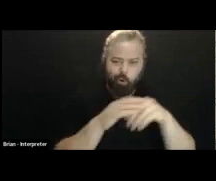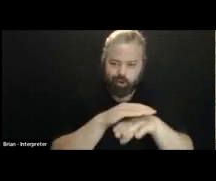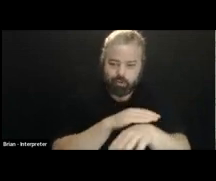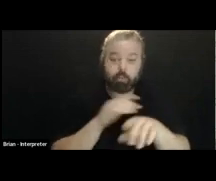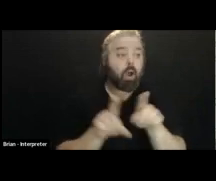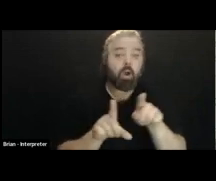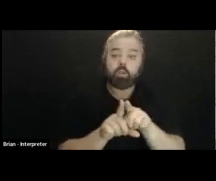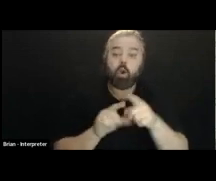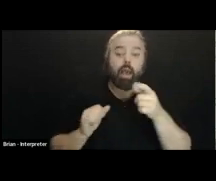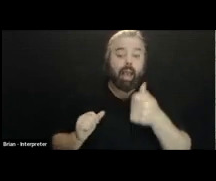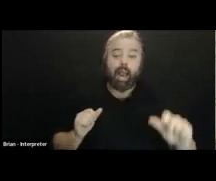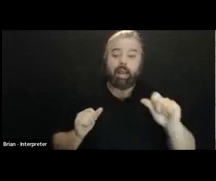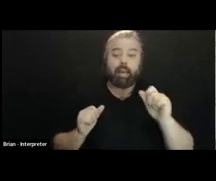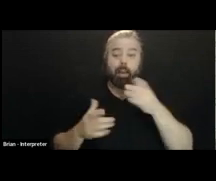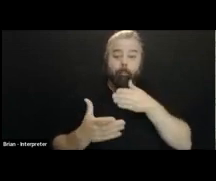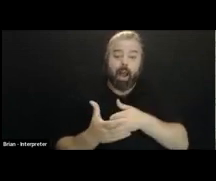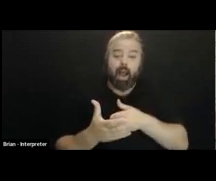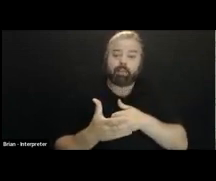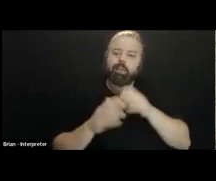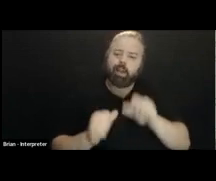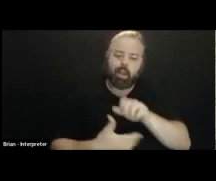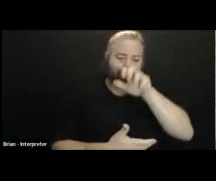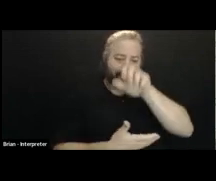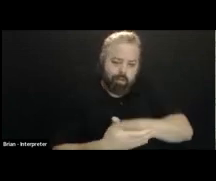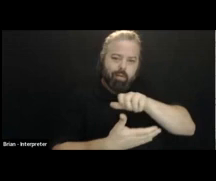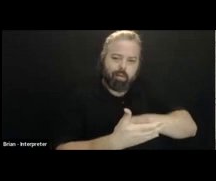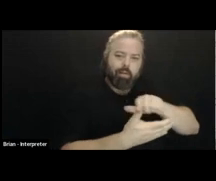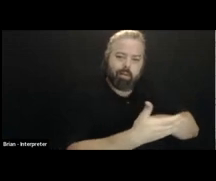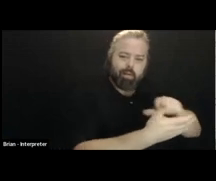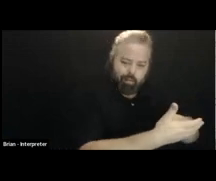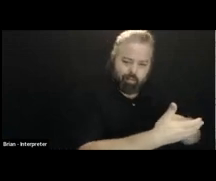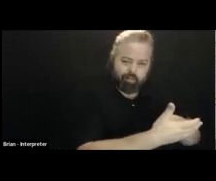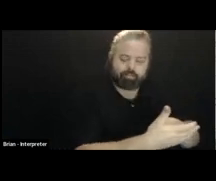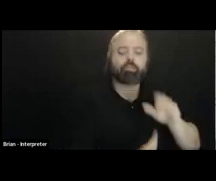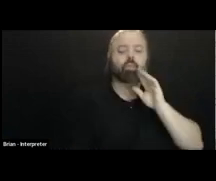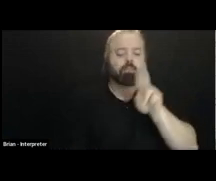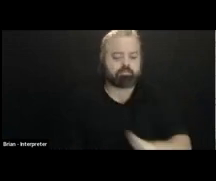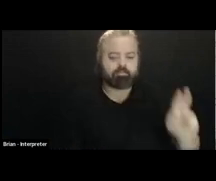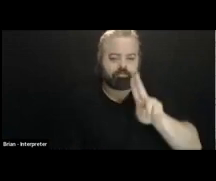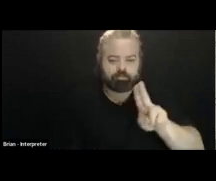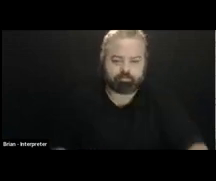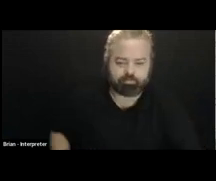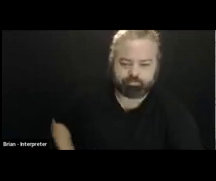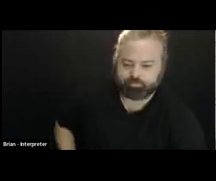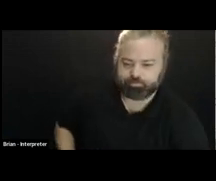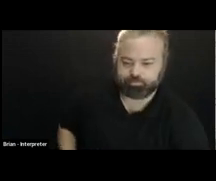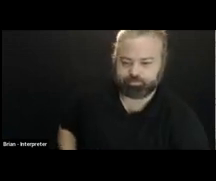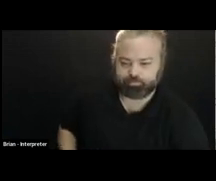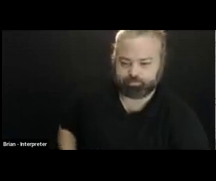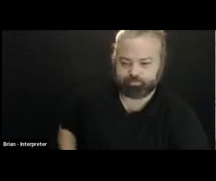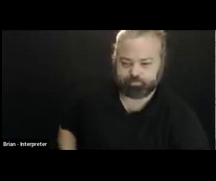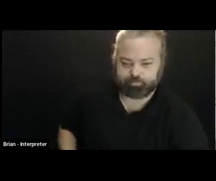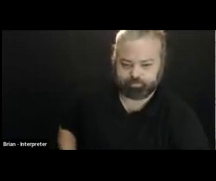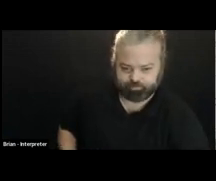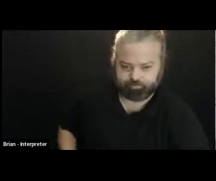biases. And it sort of helps to usher in new ways of thinking about something. And so